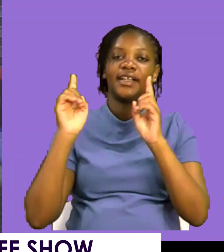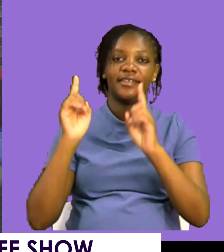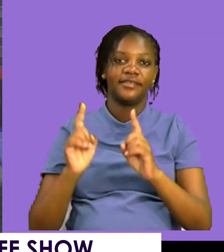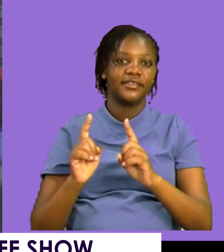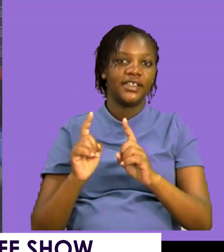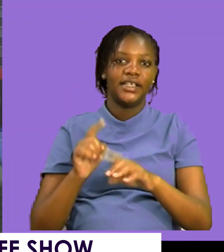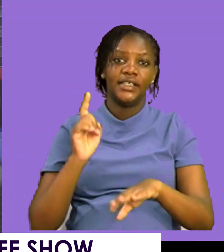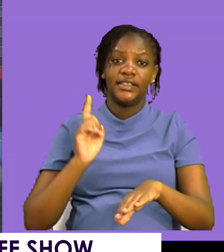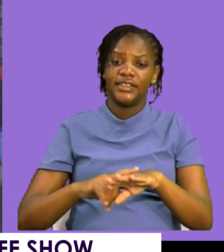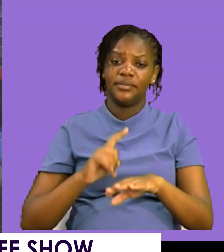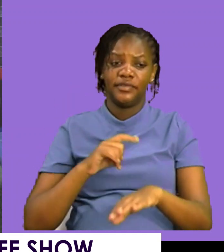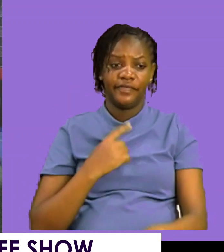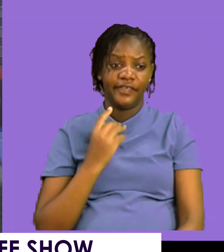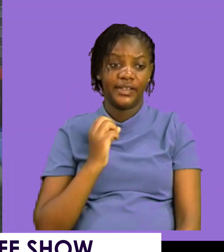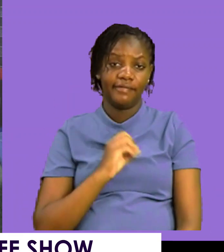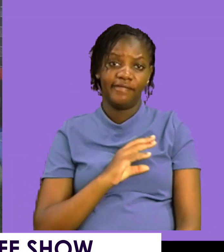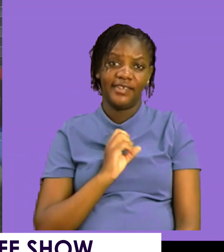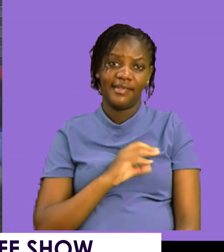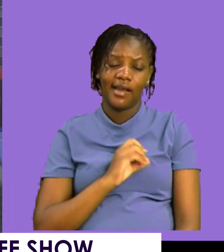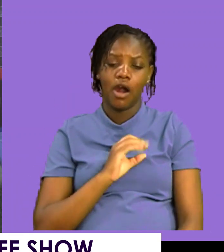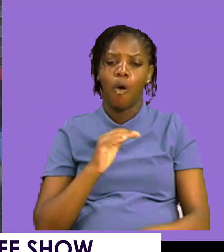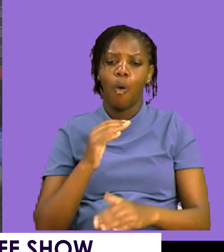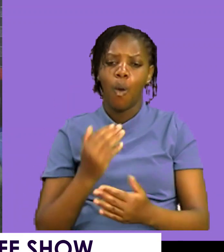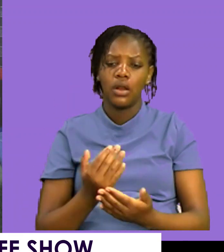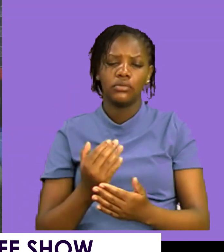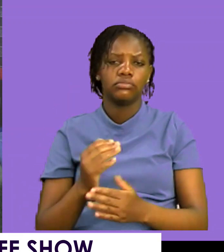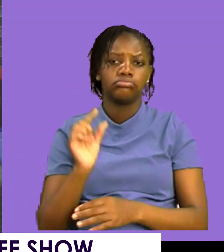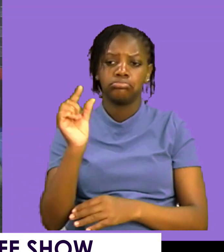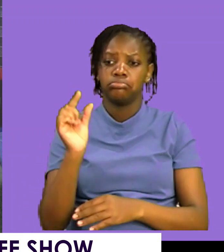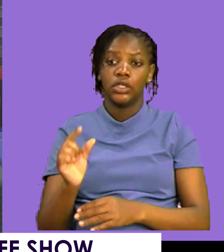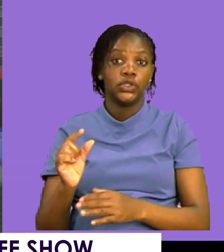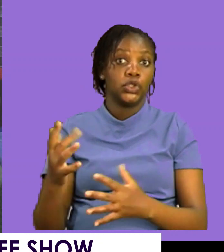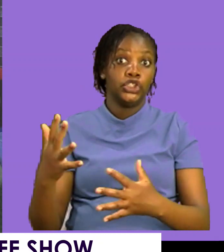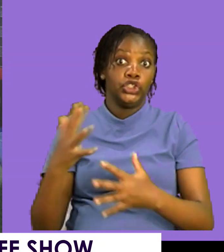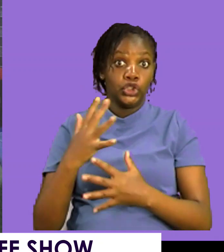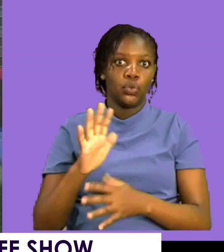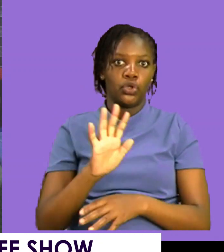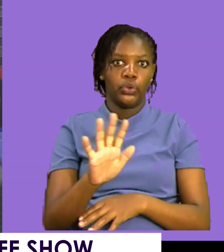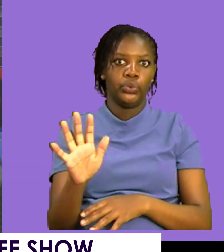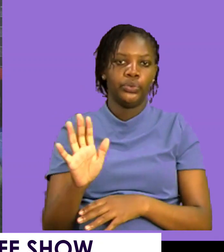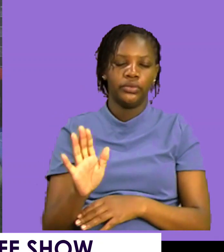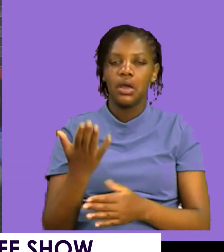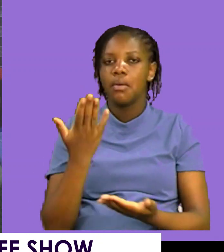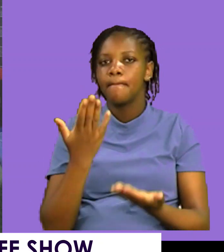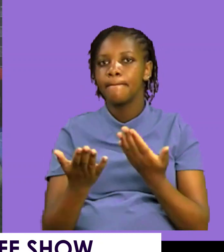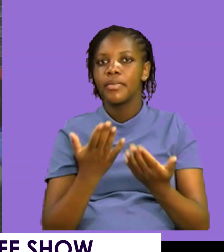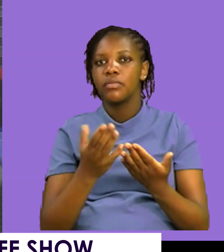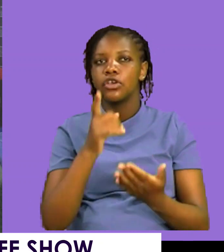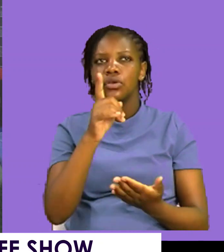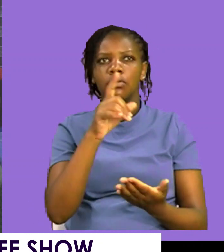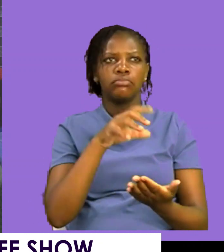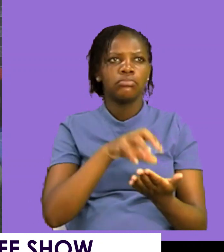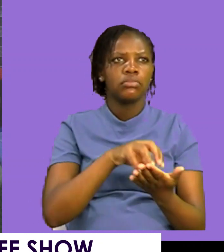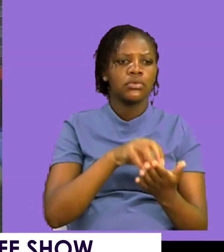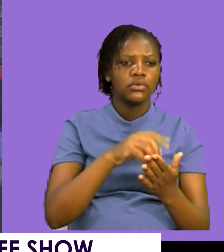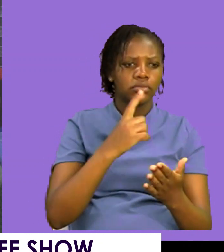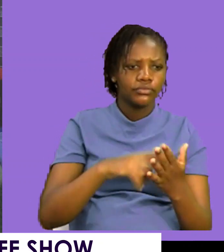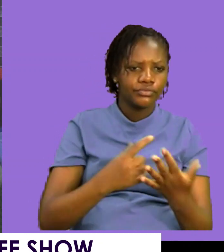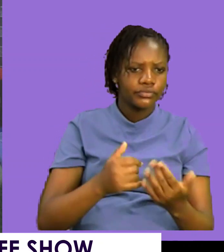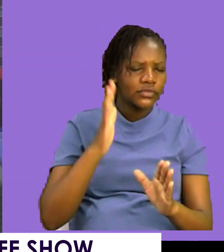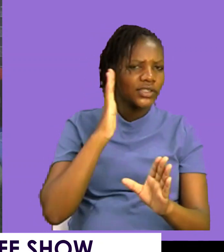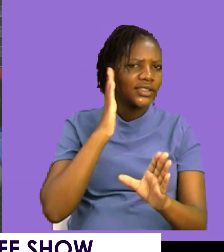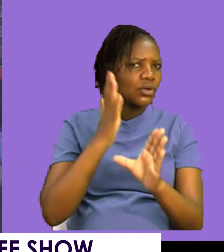you're fearful, when somebody has ambushed you, maybe you're in a situation of